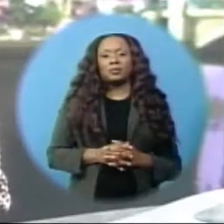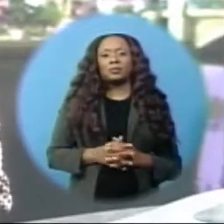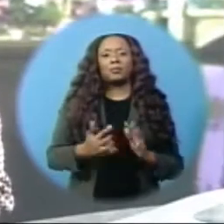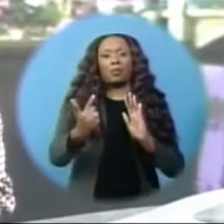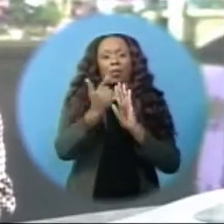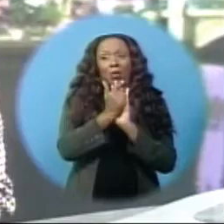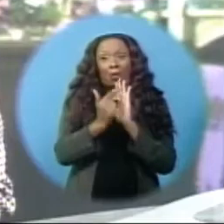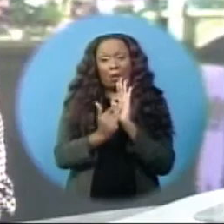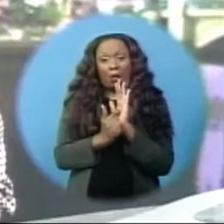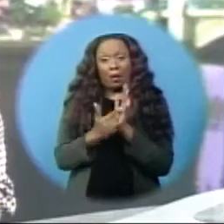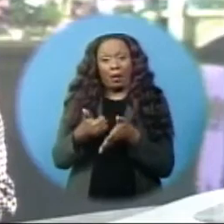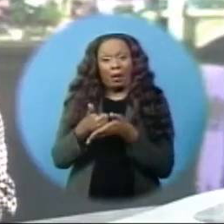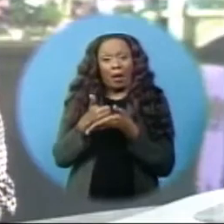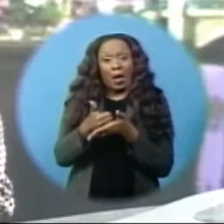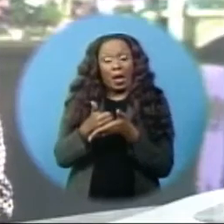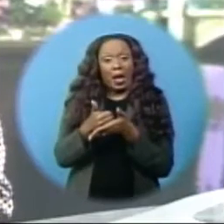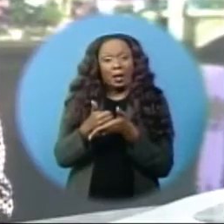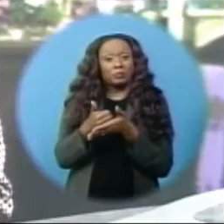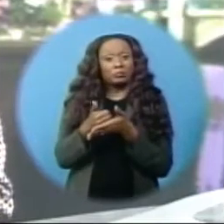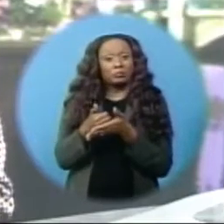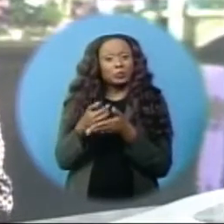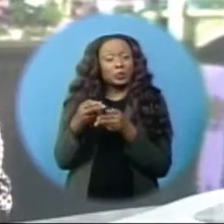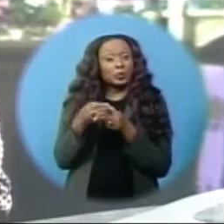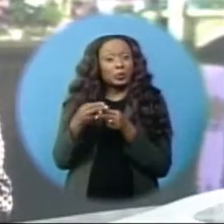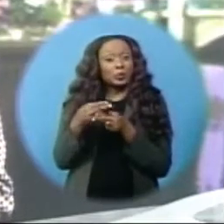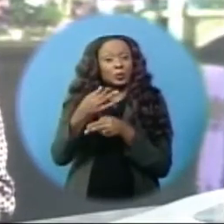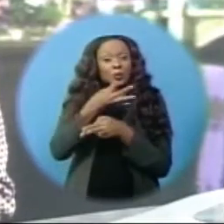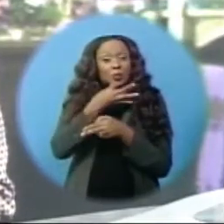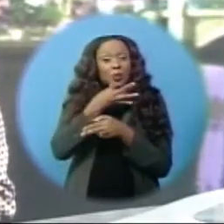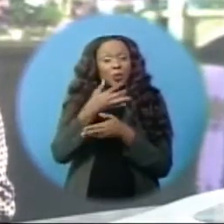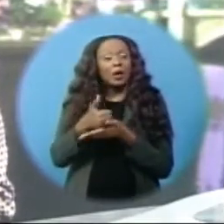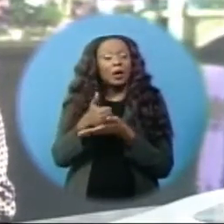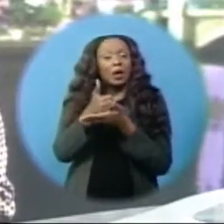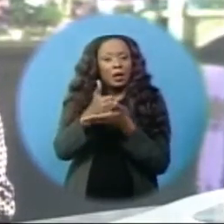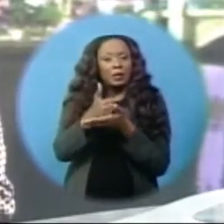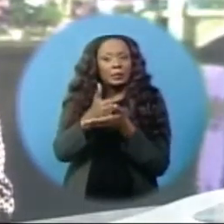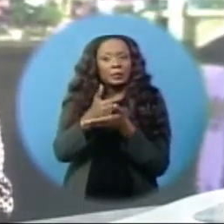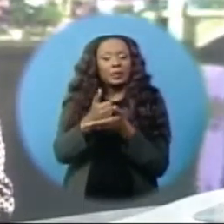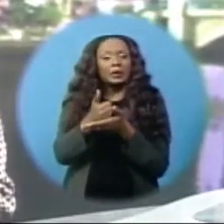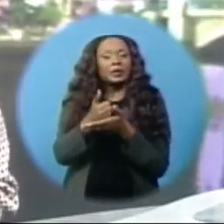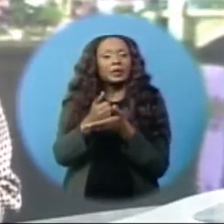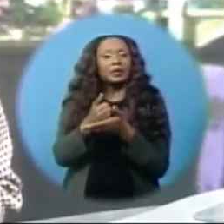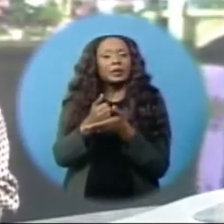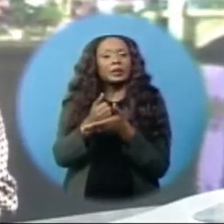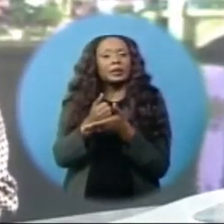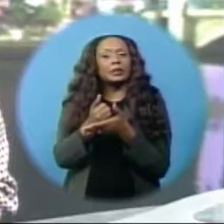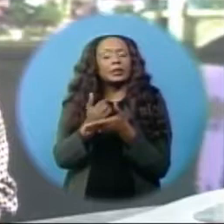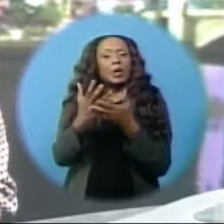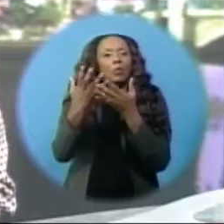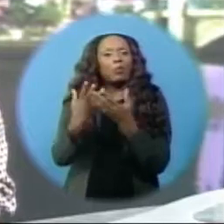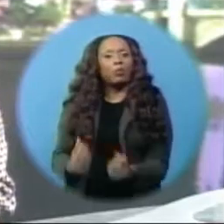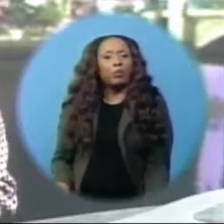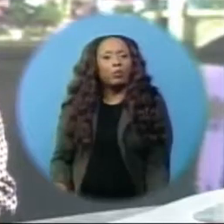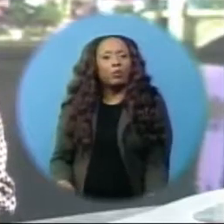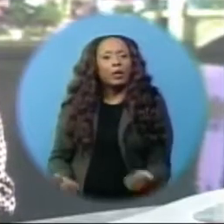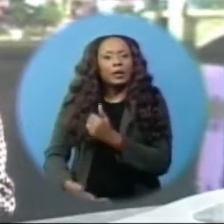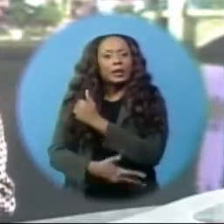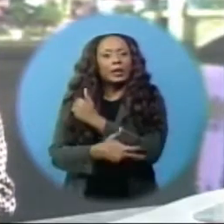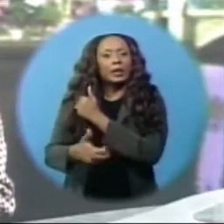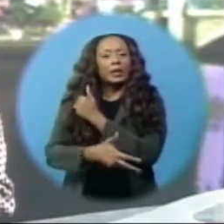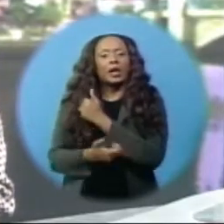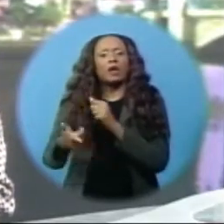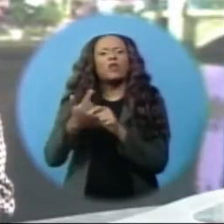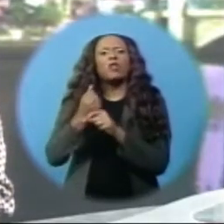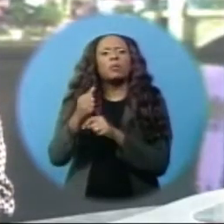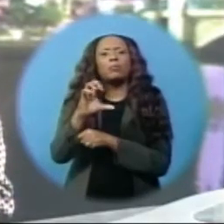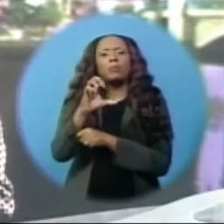Legislative help is on the way to aid Barbados's efforts to combat predial larceny. Shane Jones spoke to Chief Agricultural